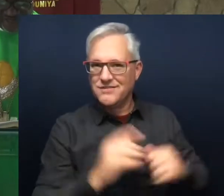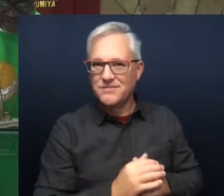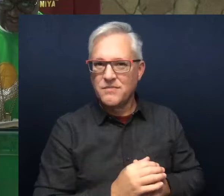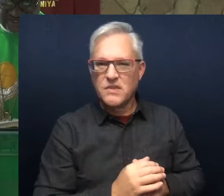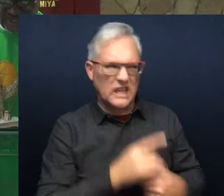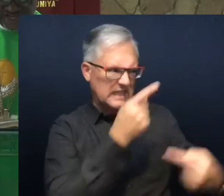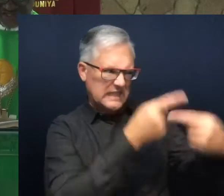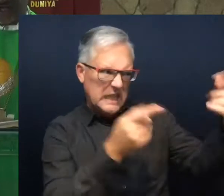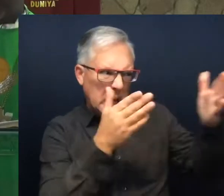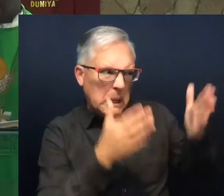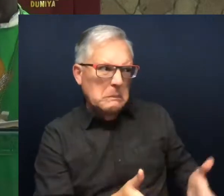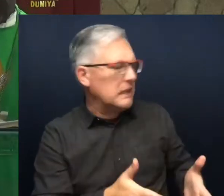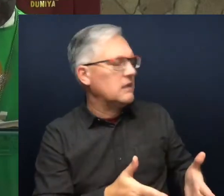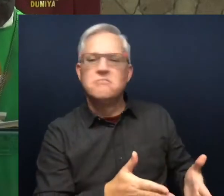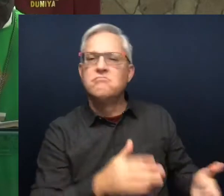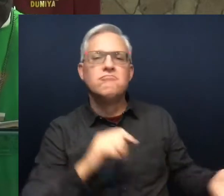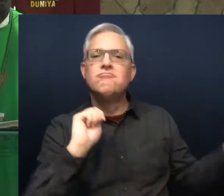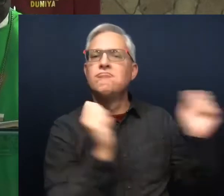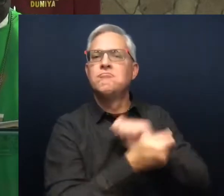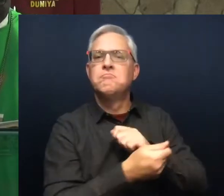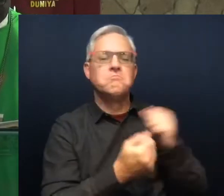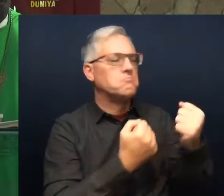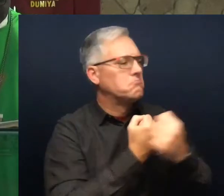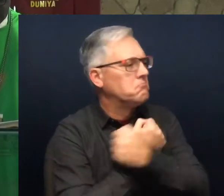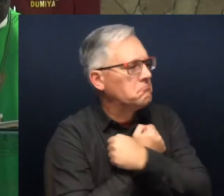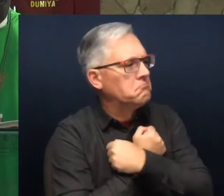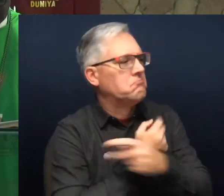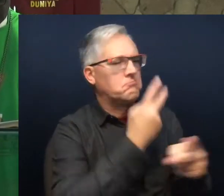from enmity and hate to love and care.